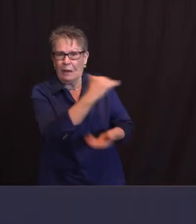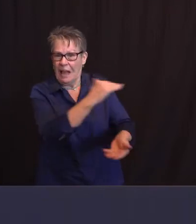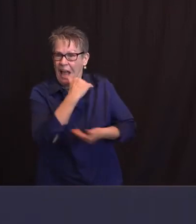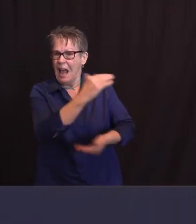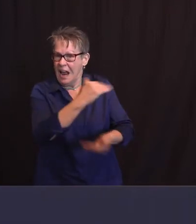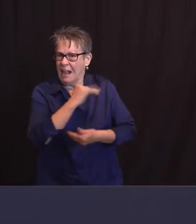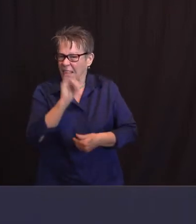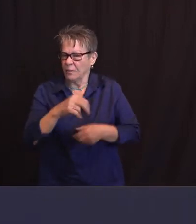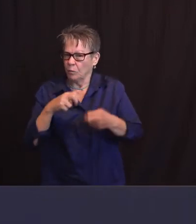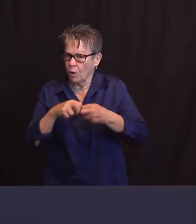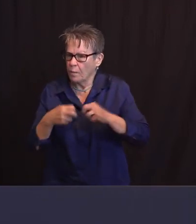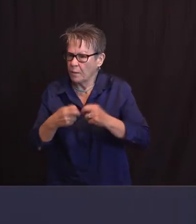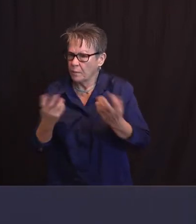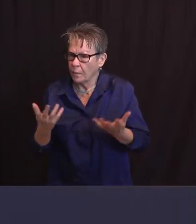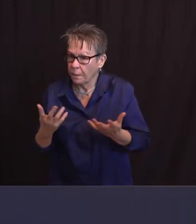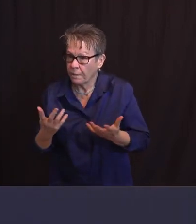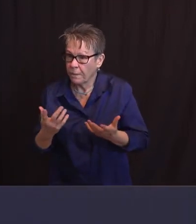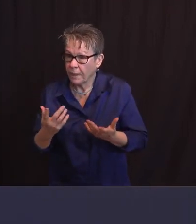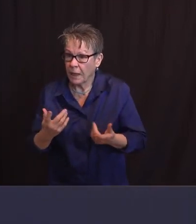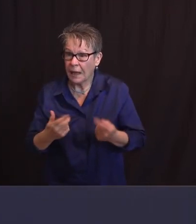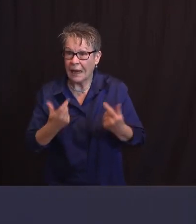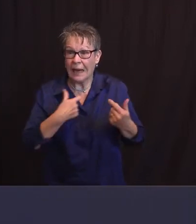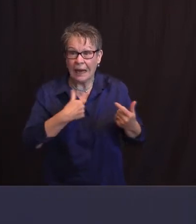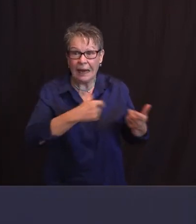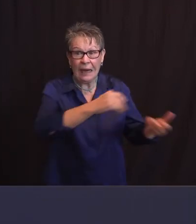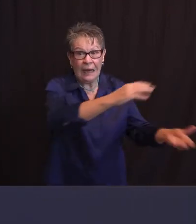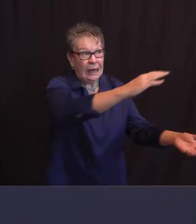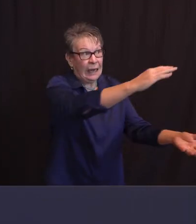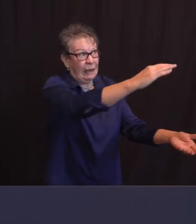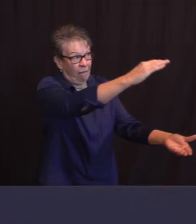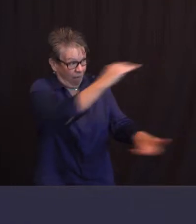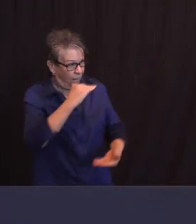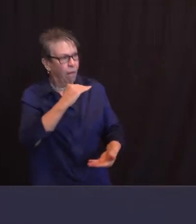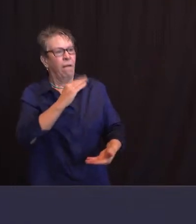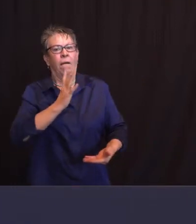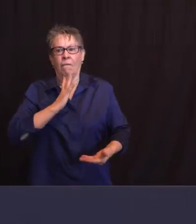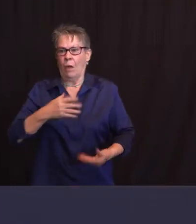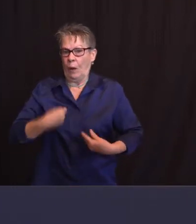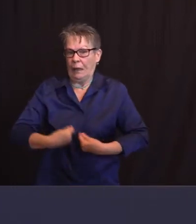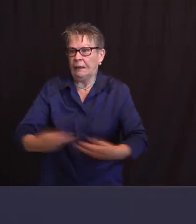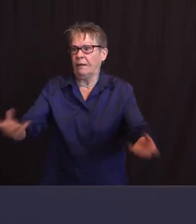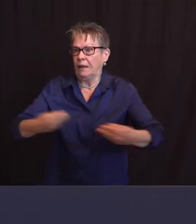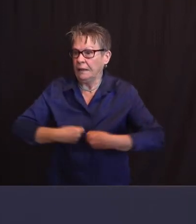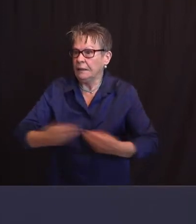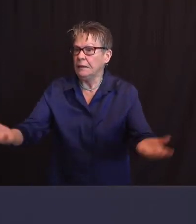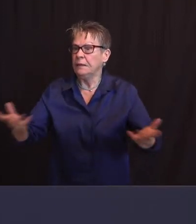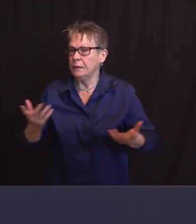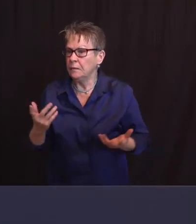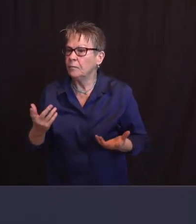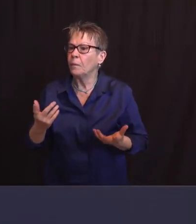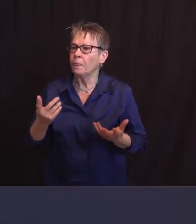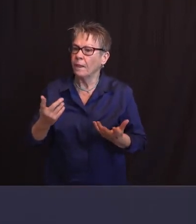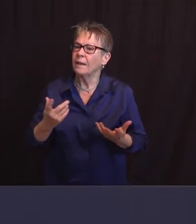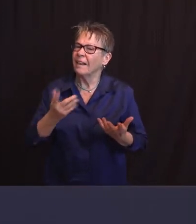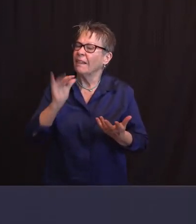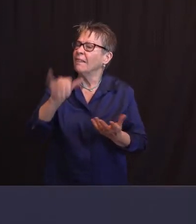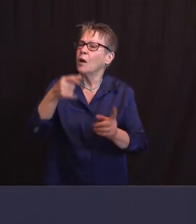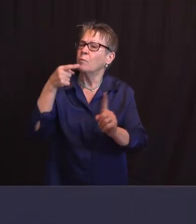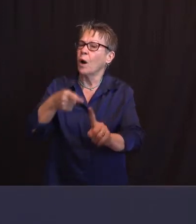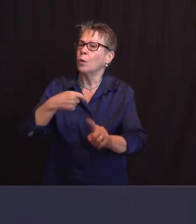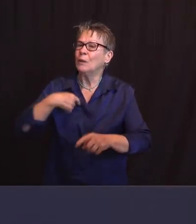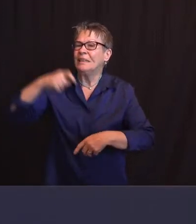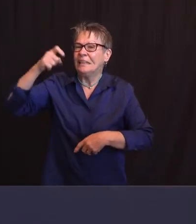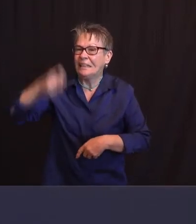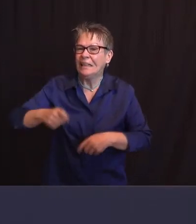you give us the doses, we'll get it into arms. We're really good at that. We clearly need more doses. That's the reason